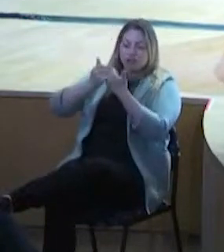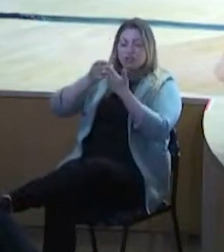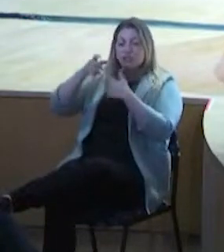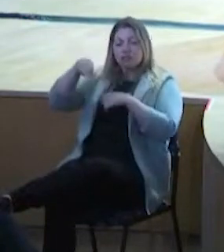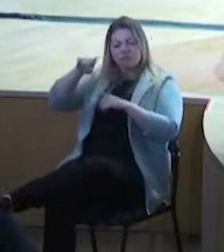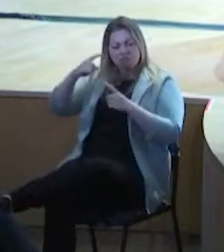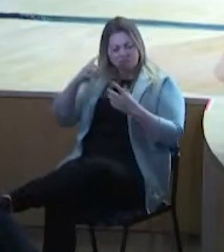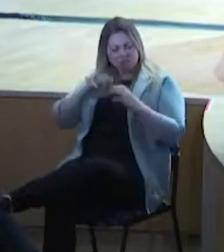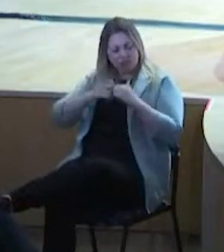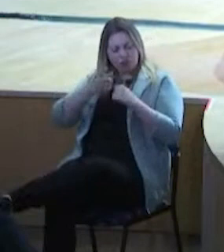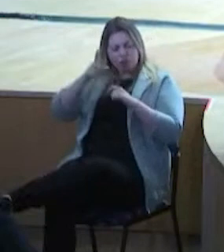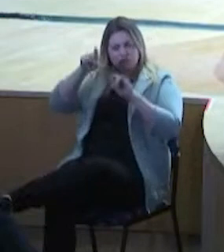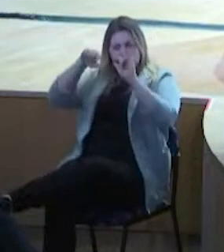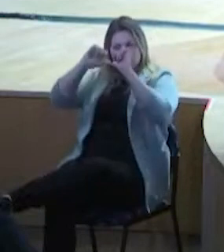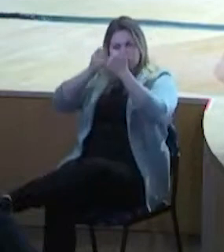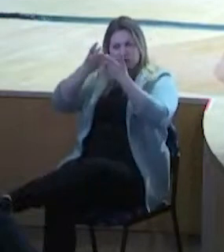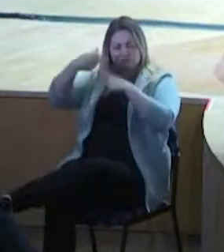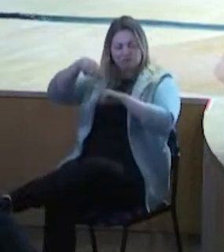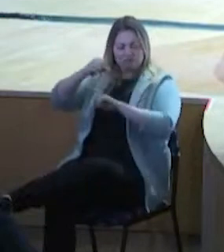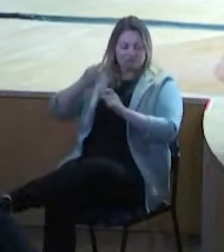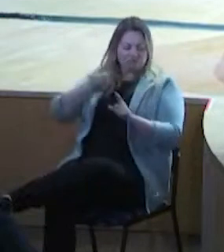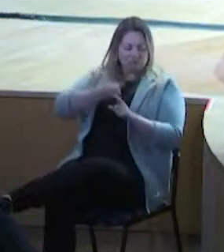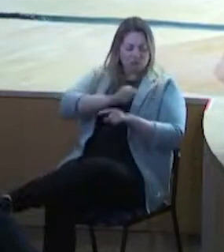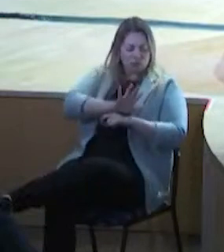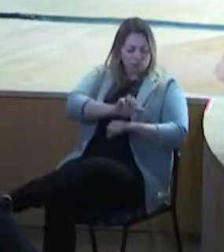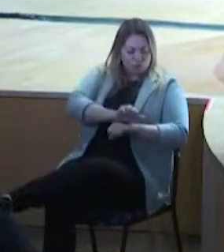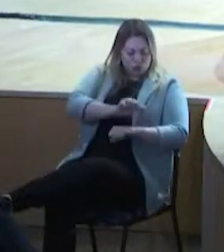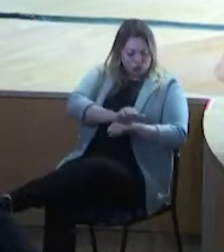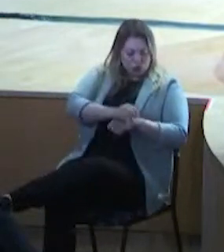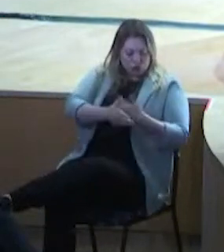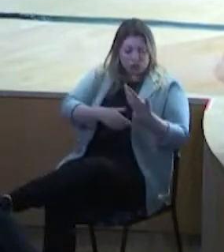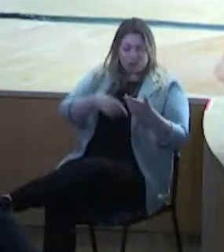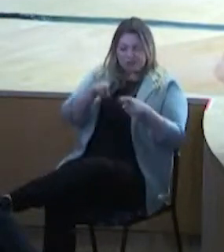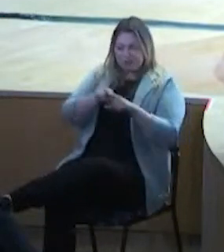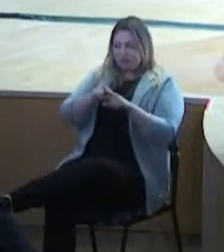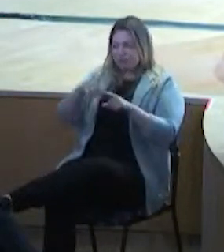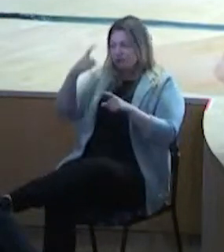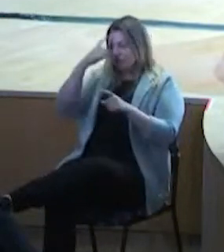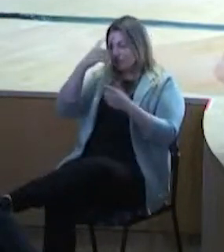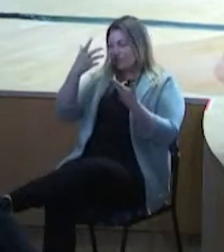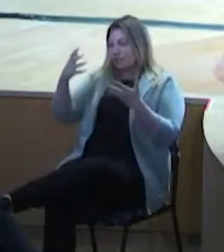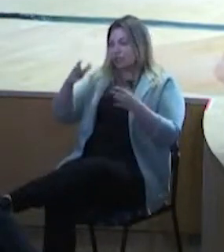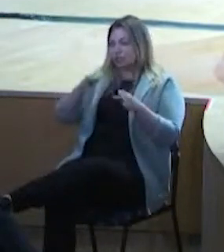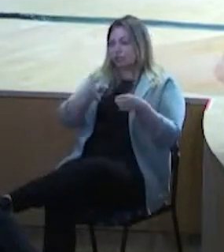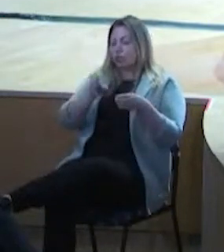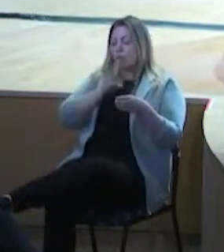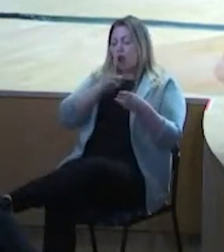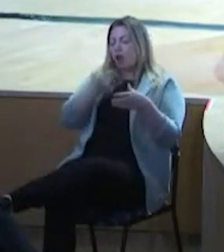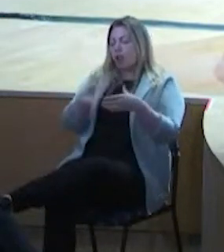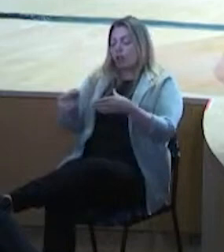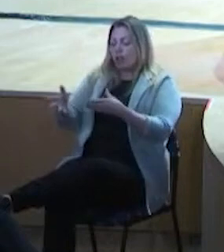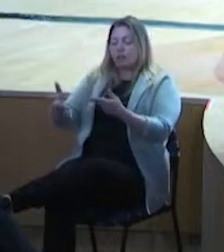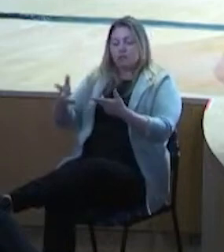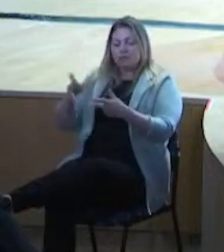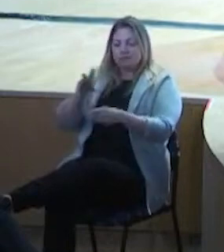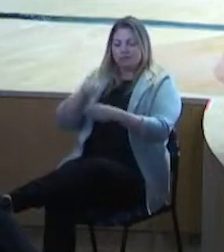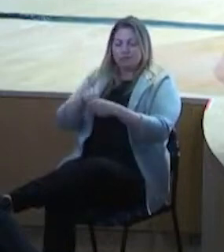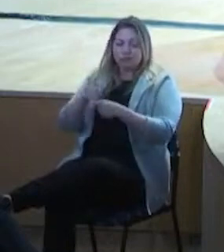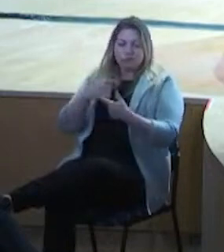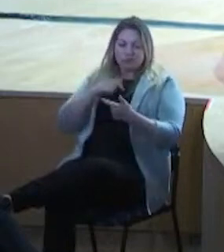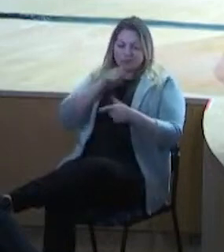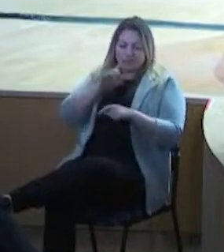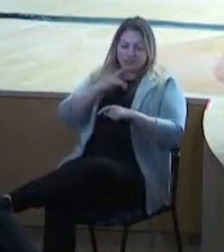are impacting the work that you do. And also, I was thinking that there's a lot of water diversion that happens to other areas that were not traditionally part of